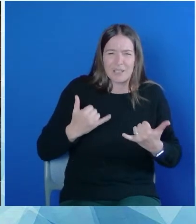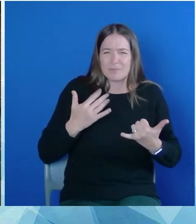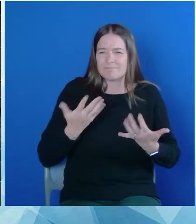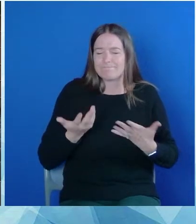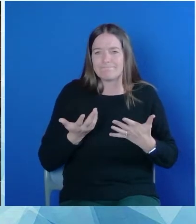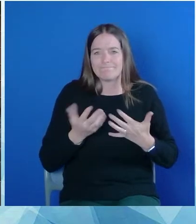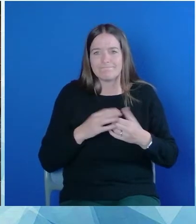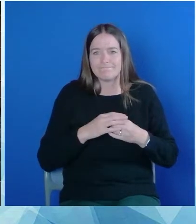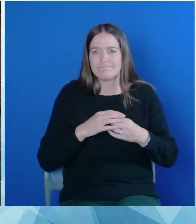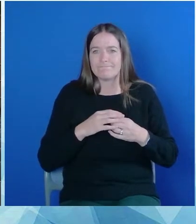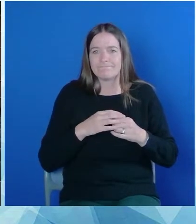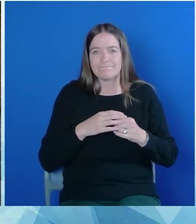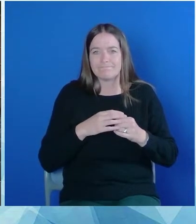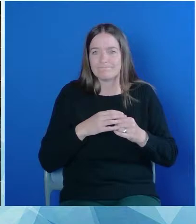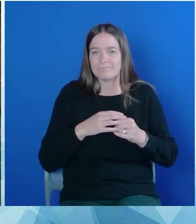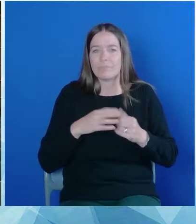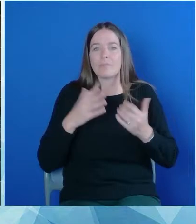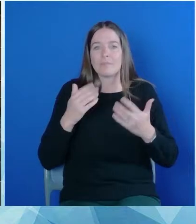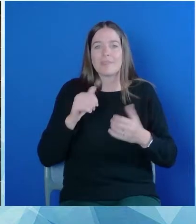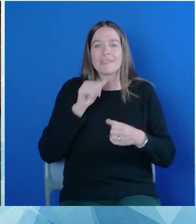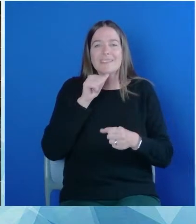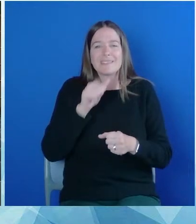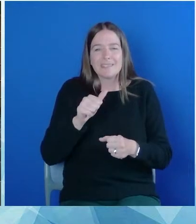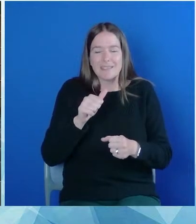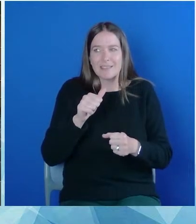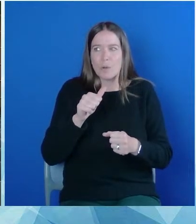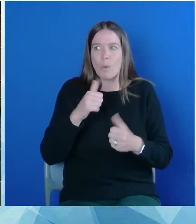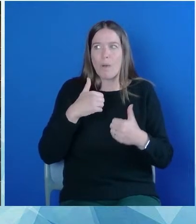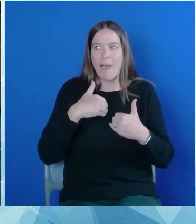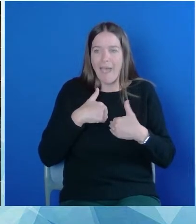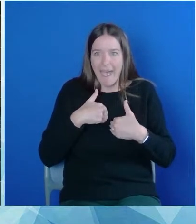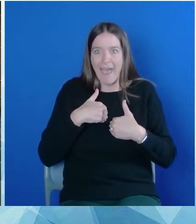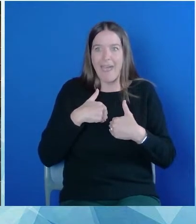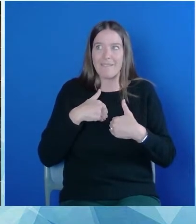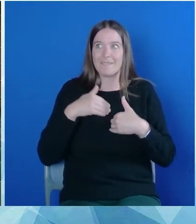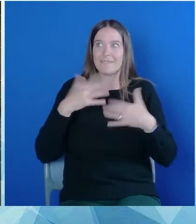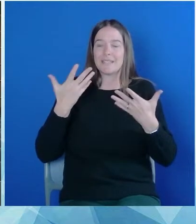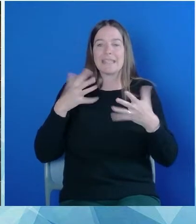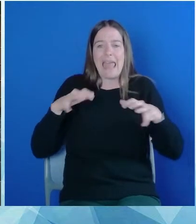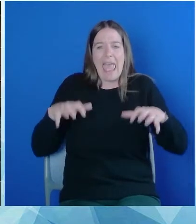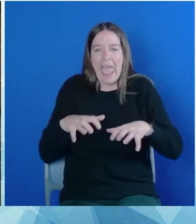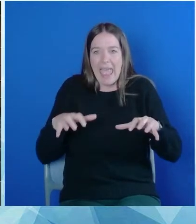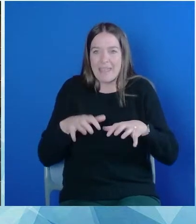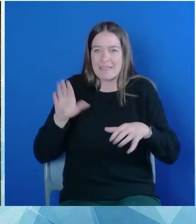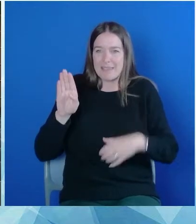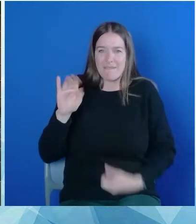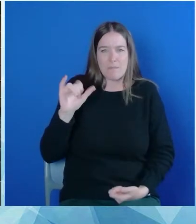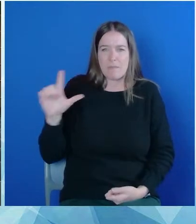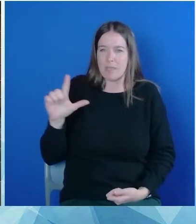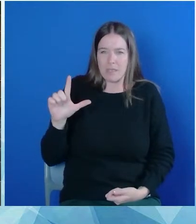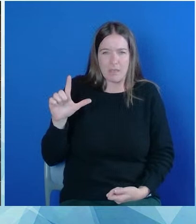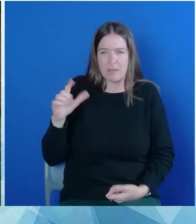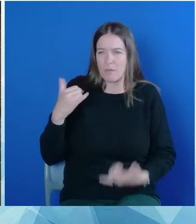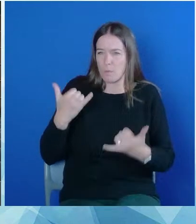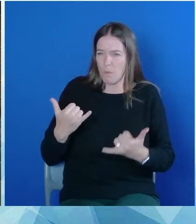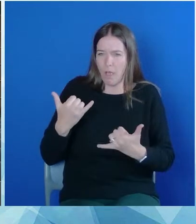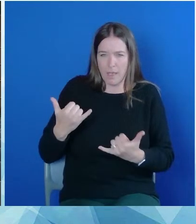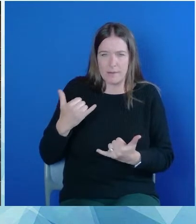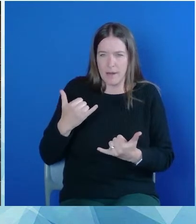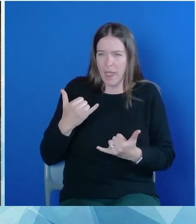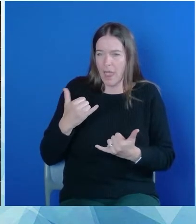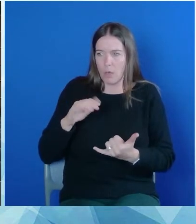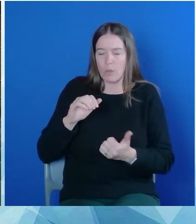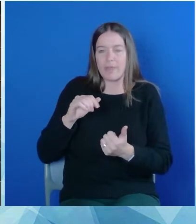Kneifel, simply because of the fact that there's not an active bill out there right now that is specifically addressing the Group